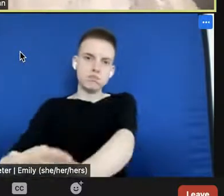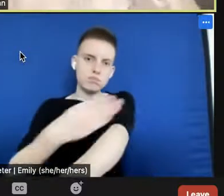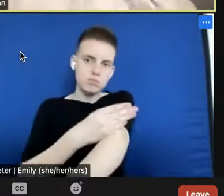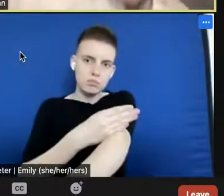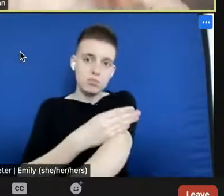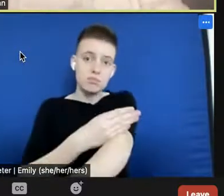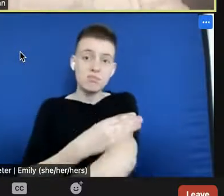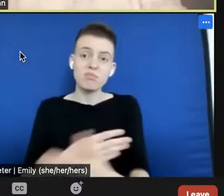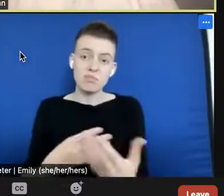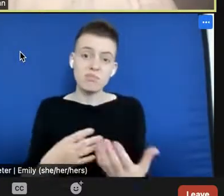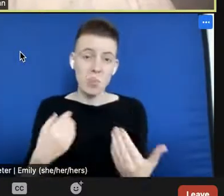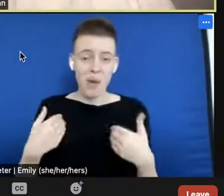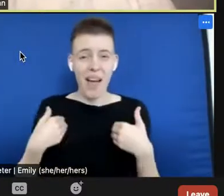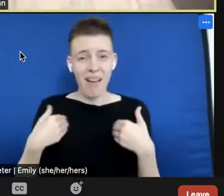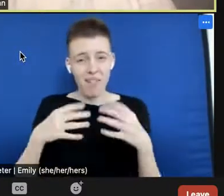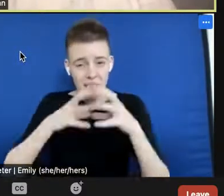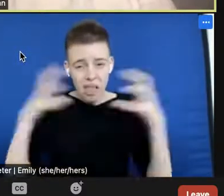here to get it right.